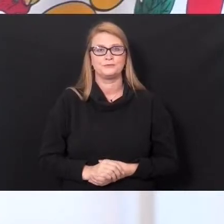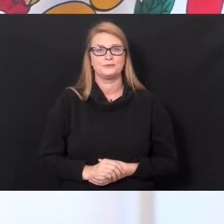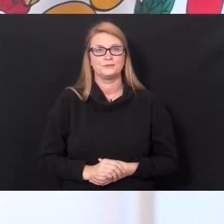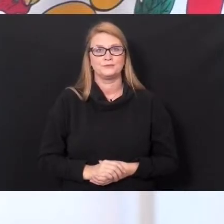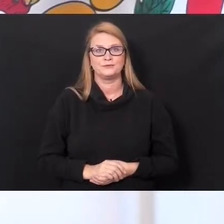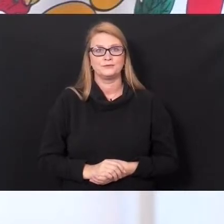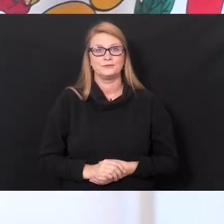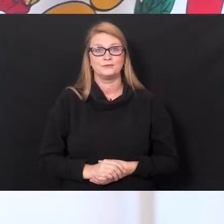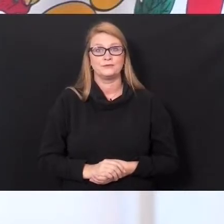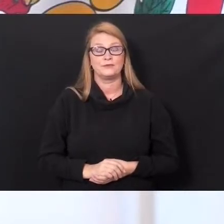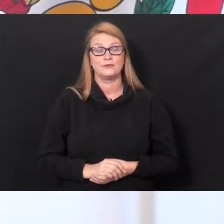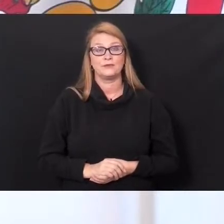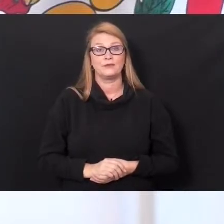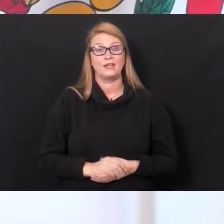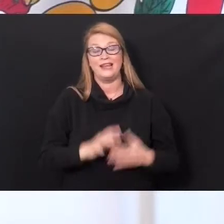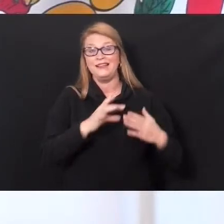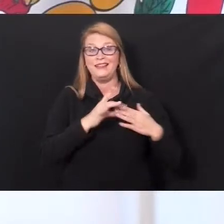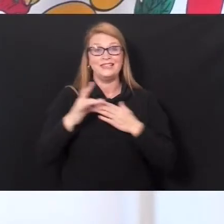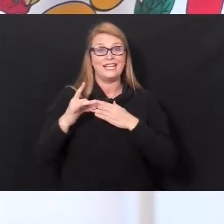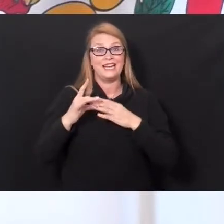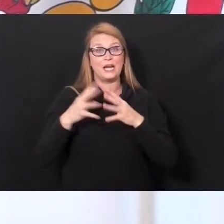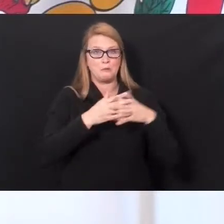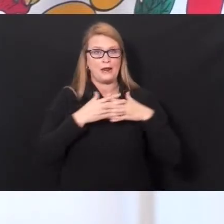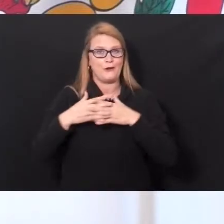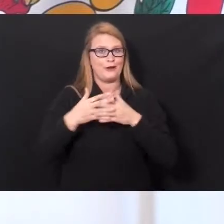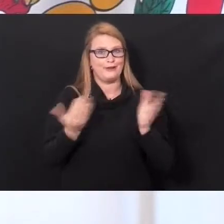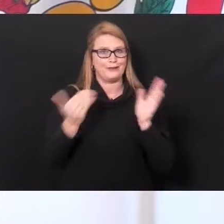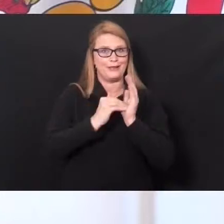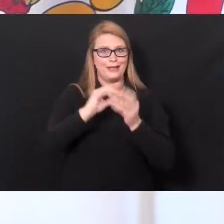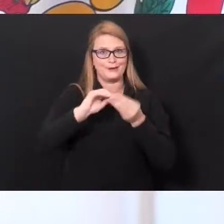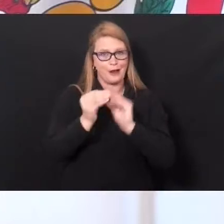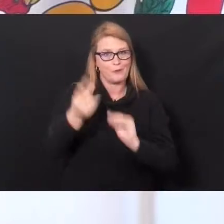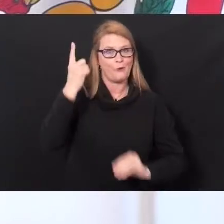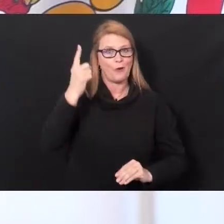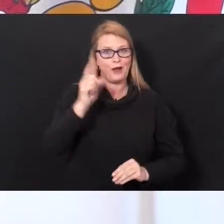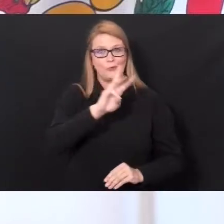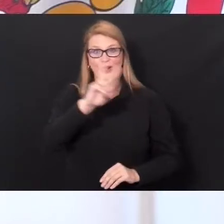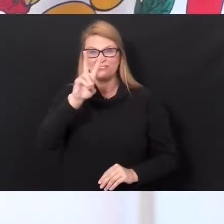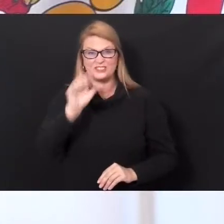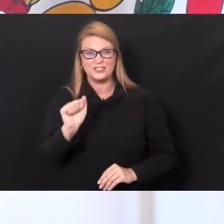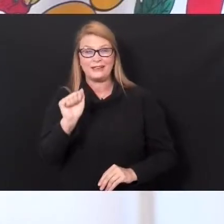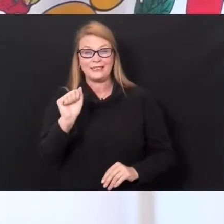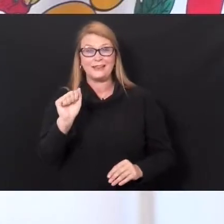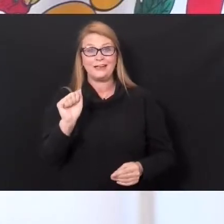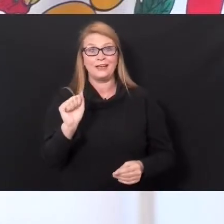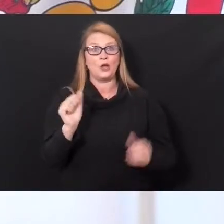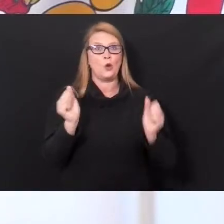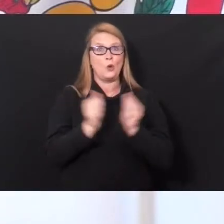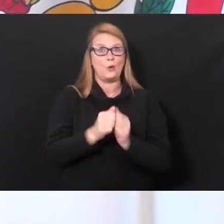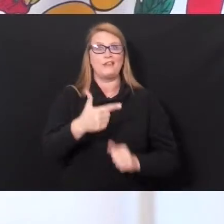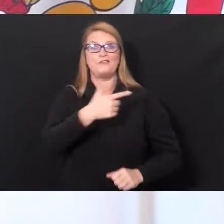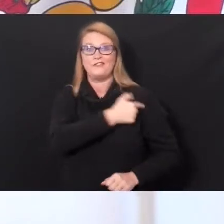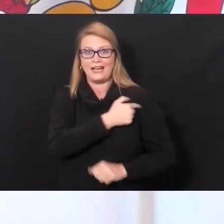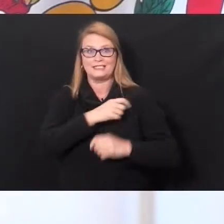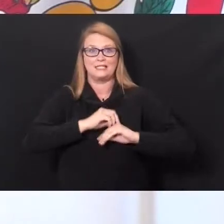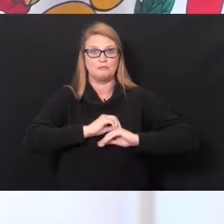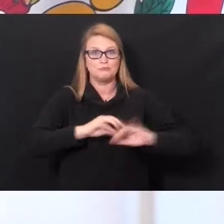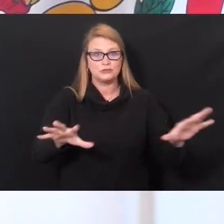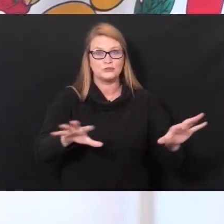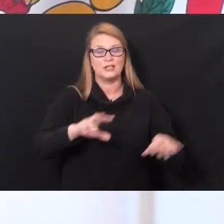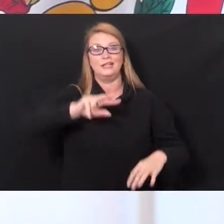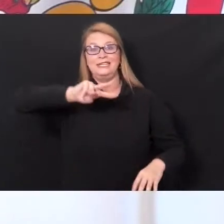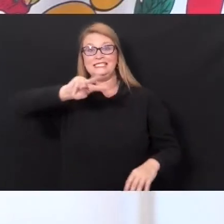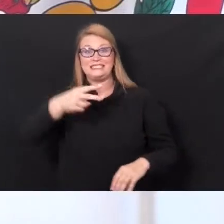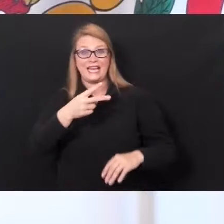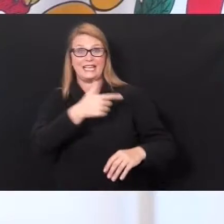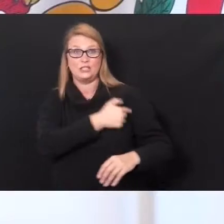As far as leading the nation, West Virginia continues to lead the nation with more vaccine administration. We lead the nation in second-rate